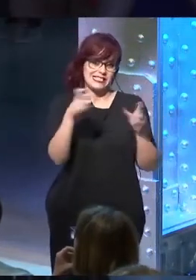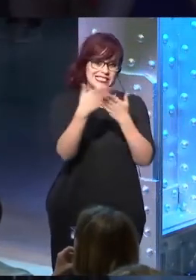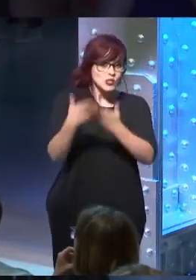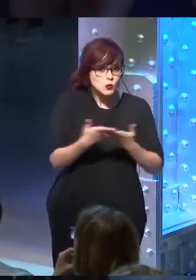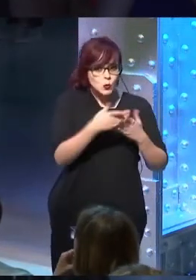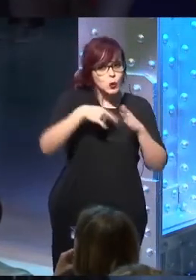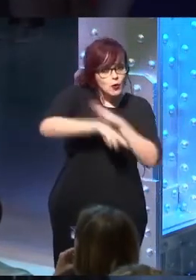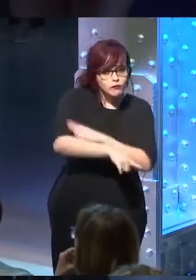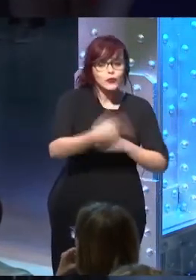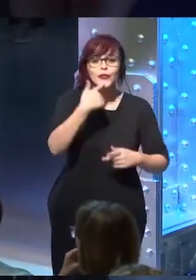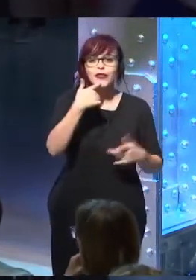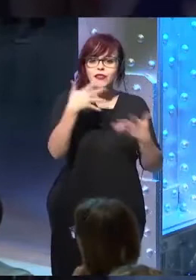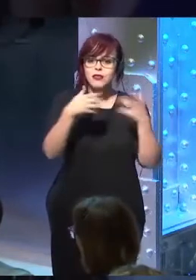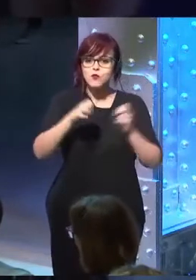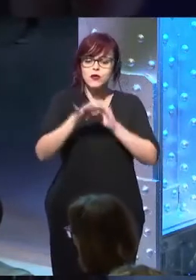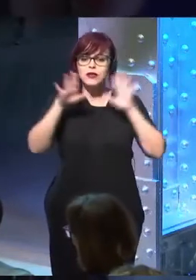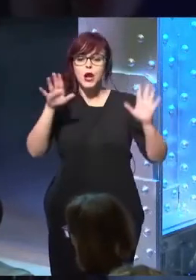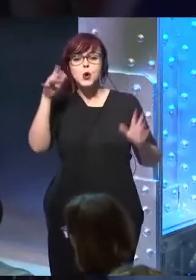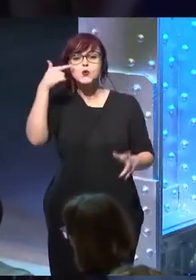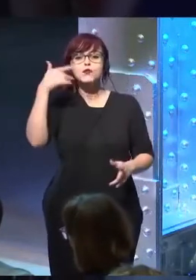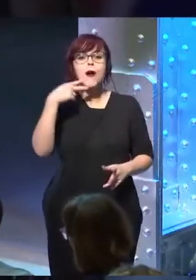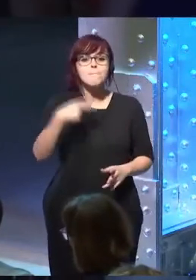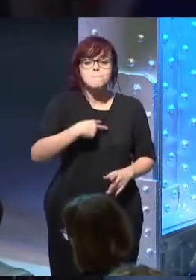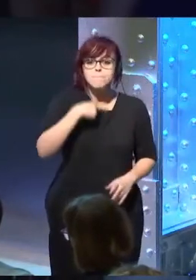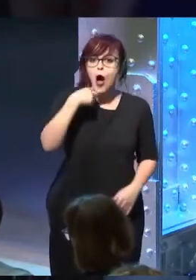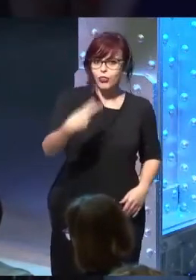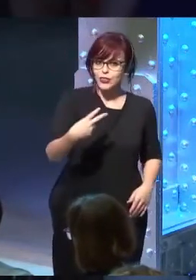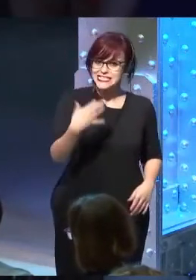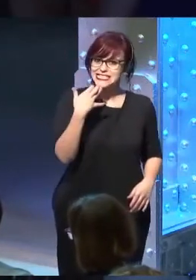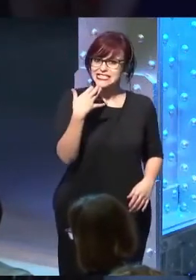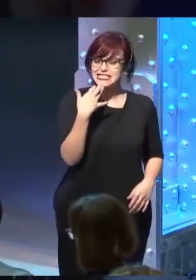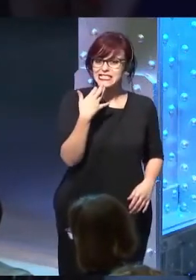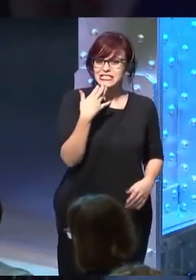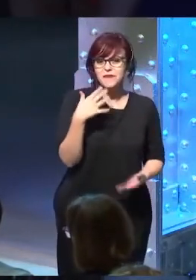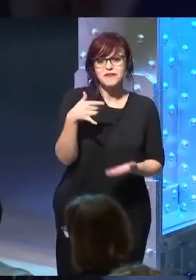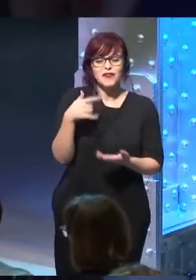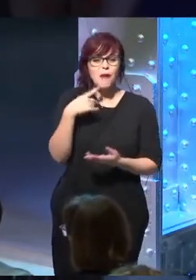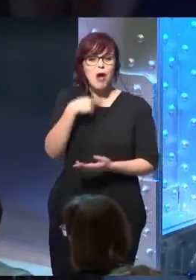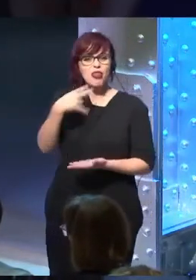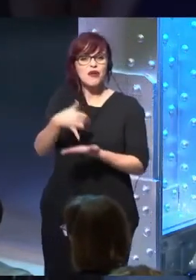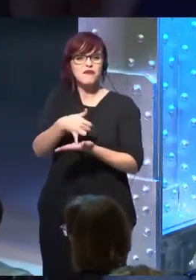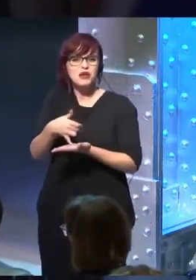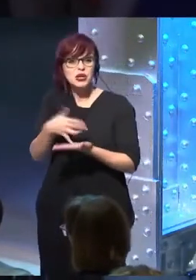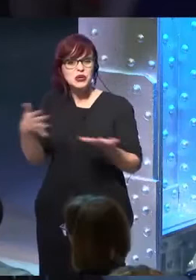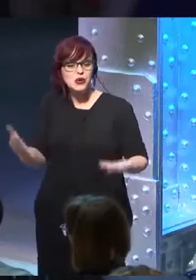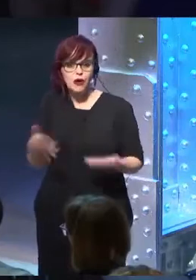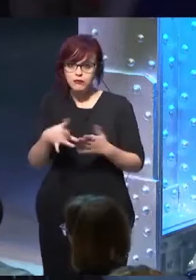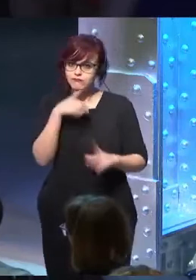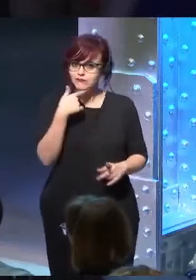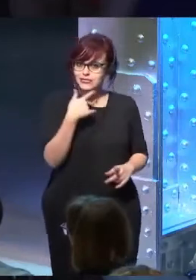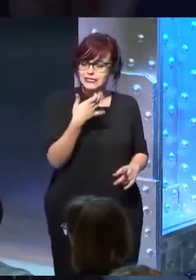that a low-pitched voice indicated manly courage, a high-pitched